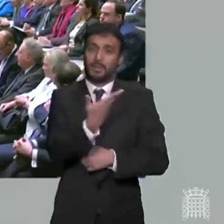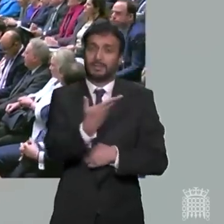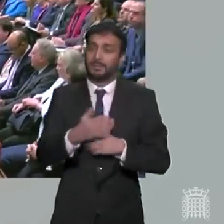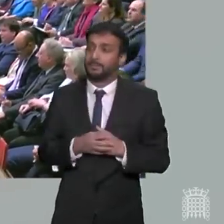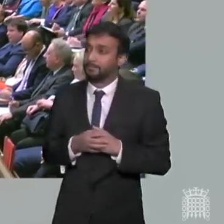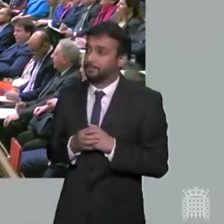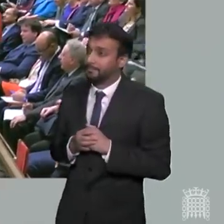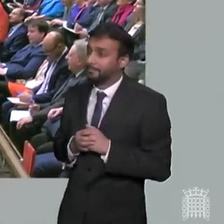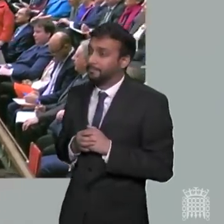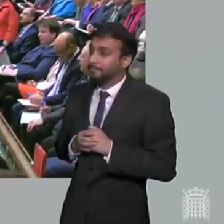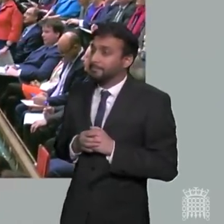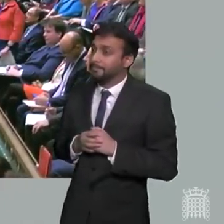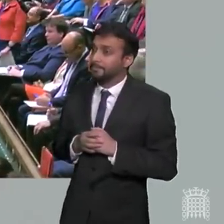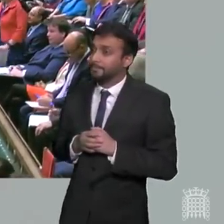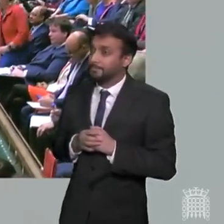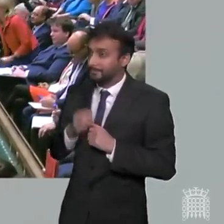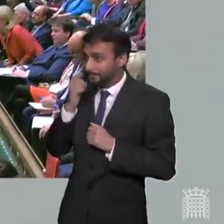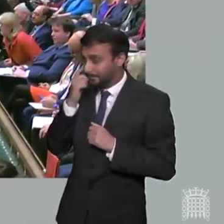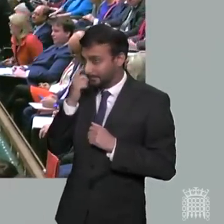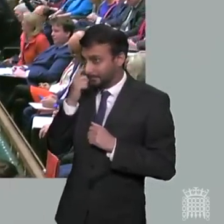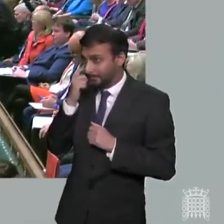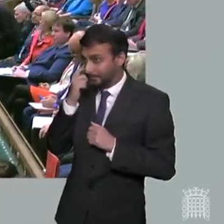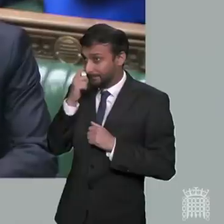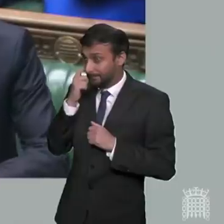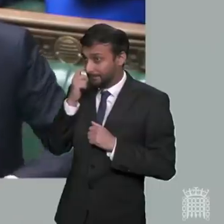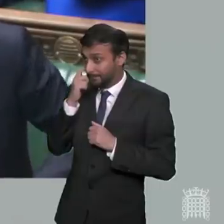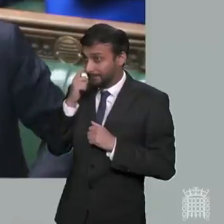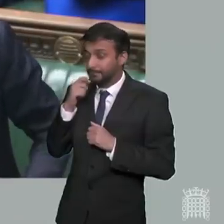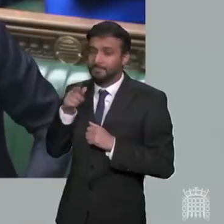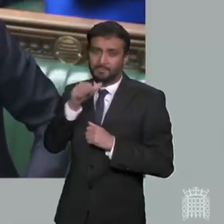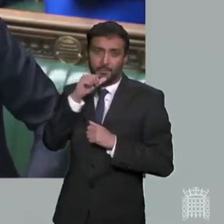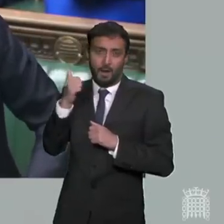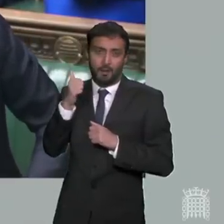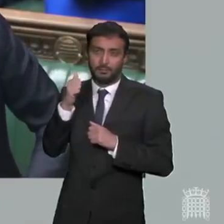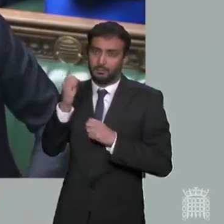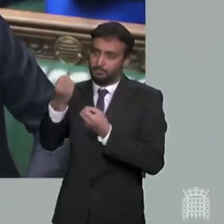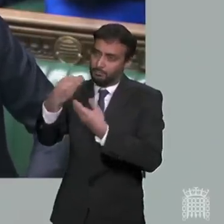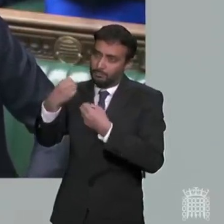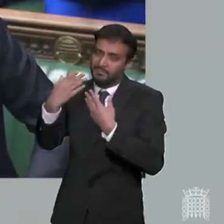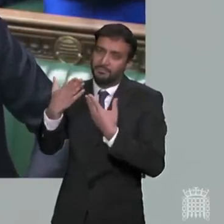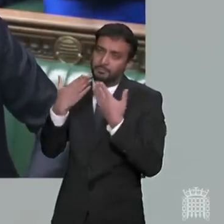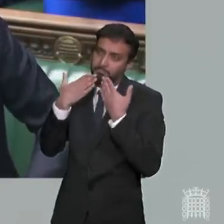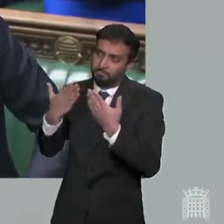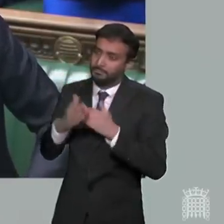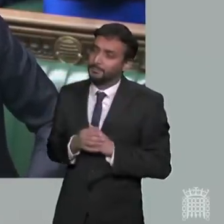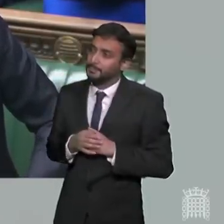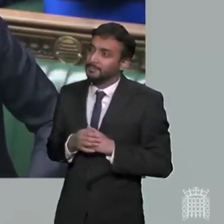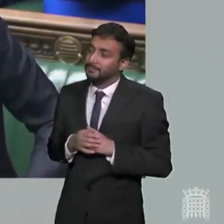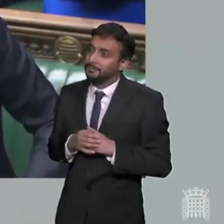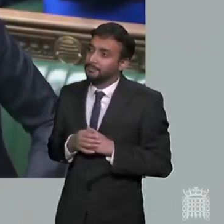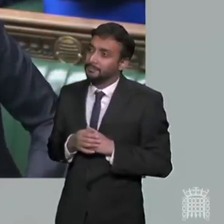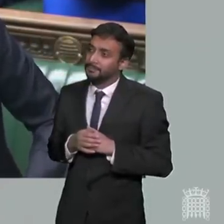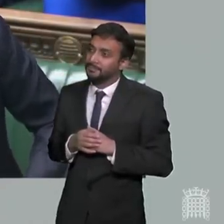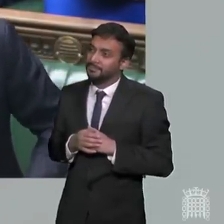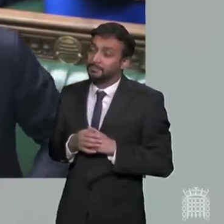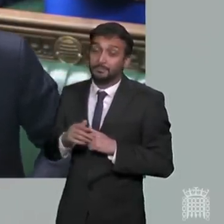Well, Mr. Speaker, can I say that it's very nice to hear from my right honourable friend today, and he's absolutely right. There is